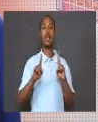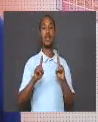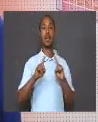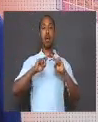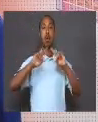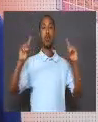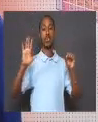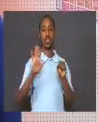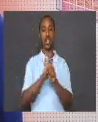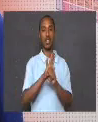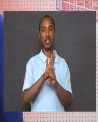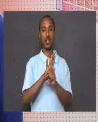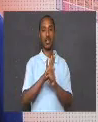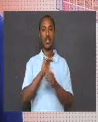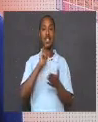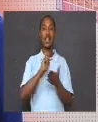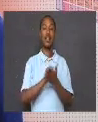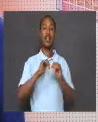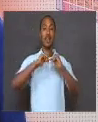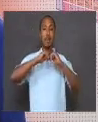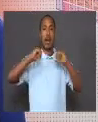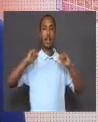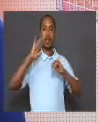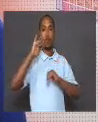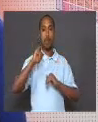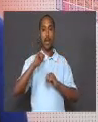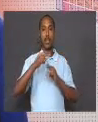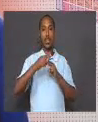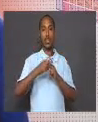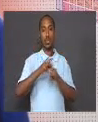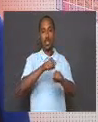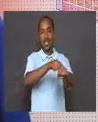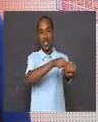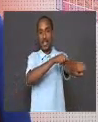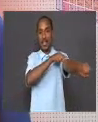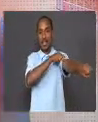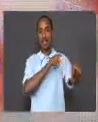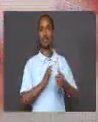opposite charges that are separated by a short distance.